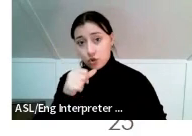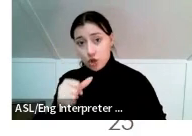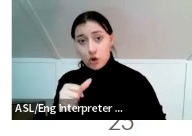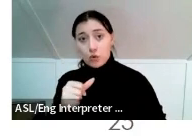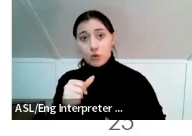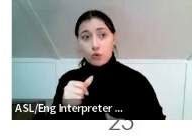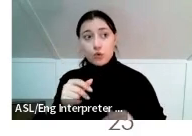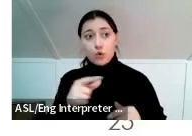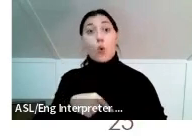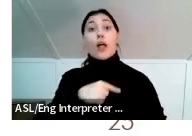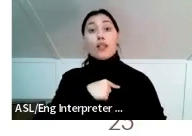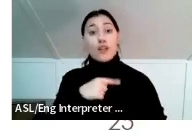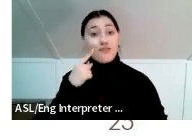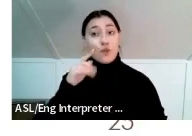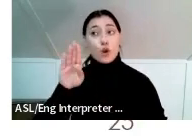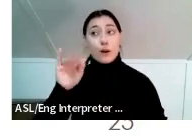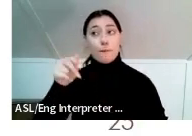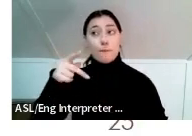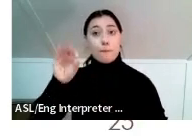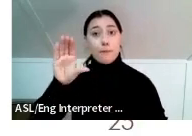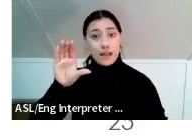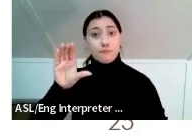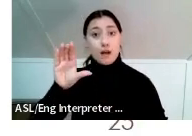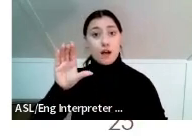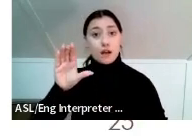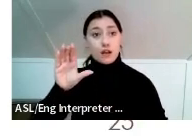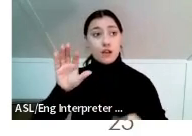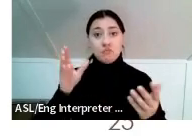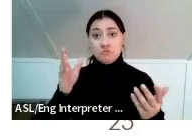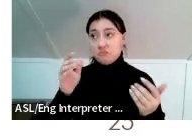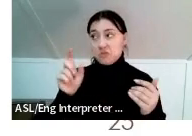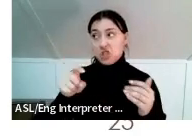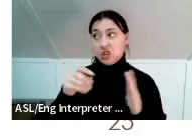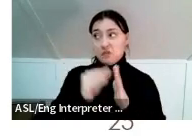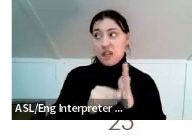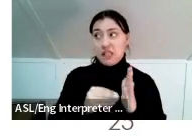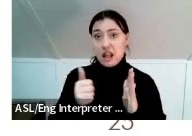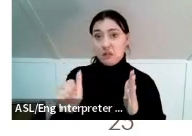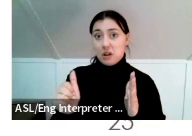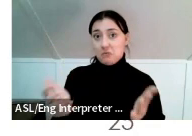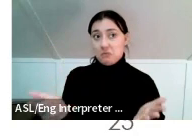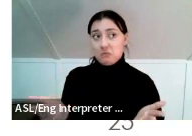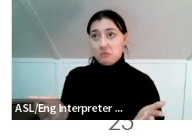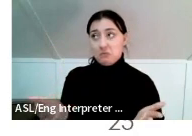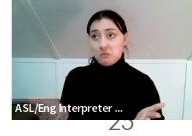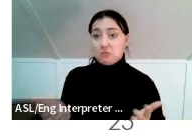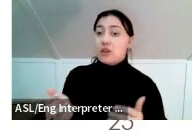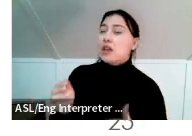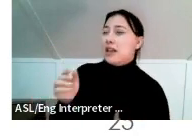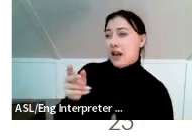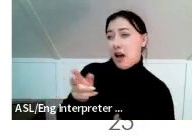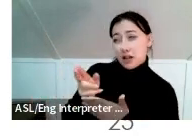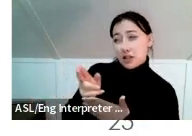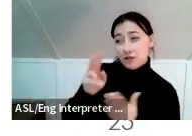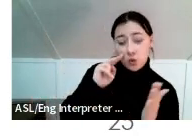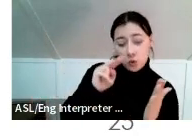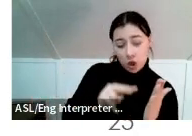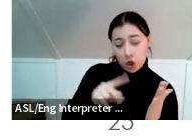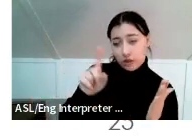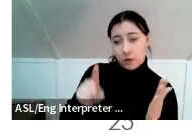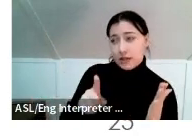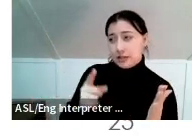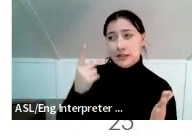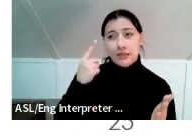should you fill it out anyway? If you look at the questions and you honestly look at them and say, this is not